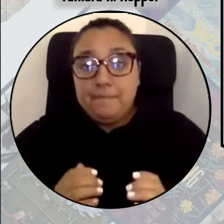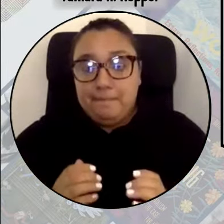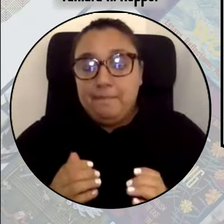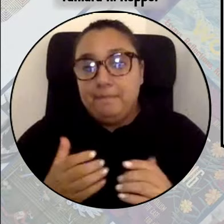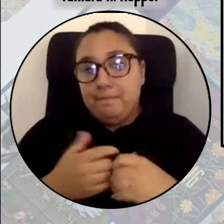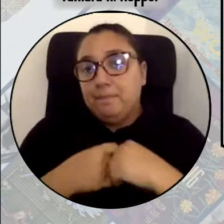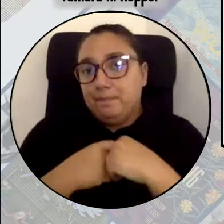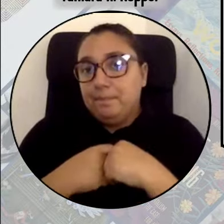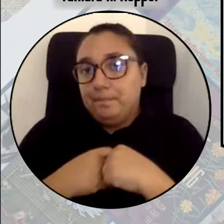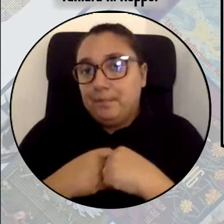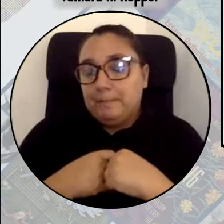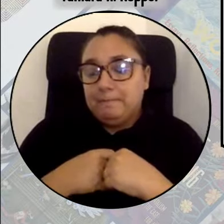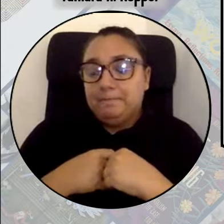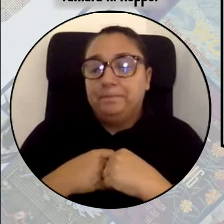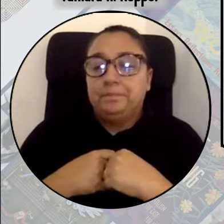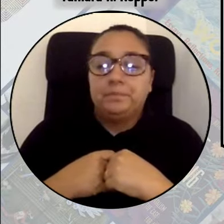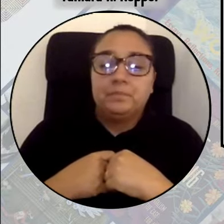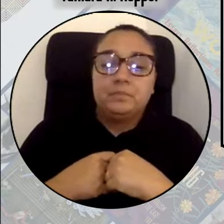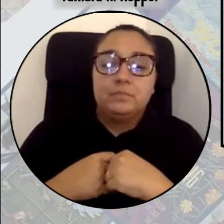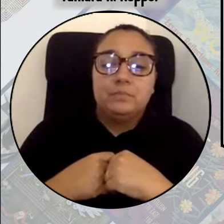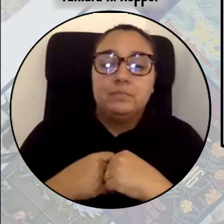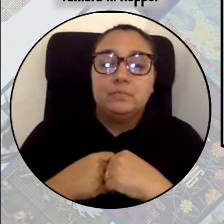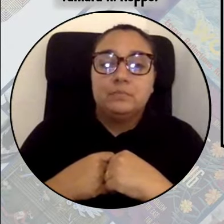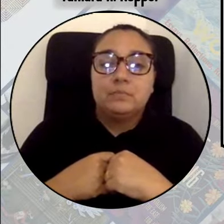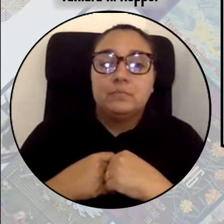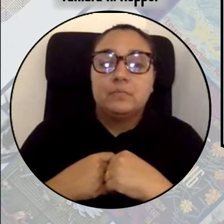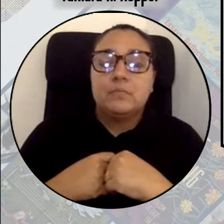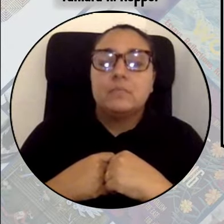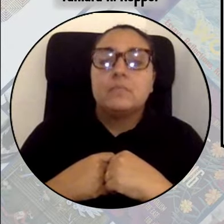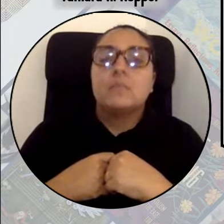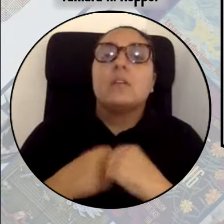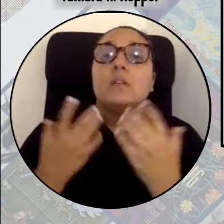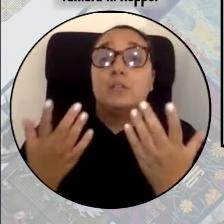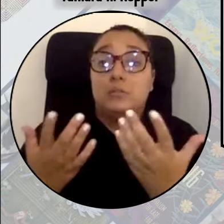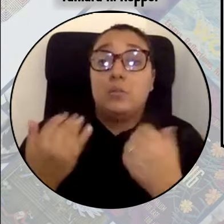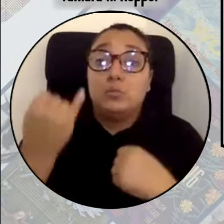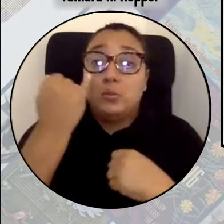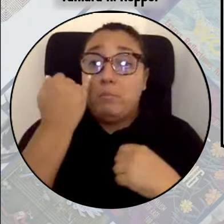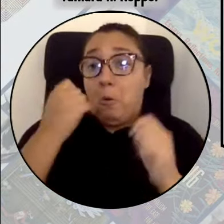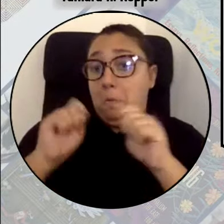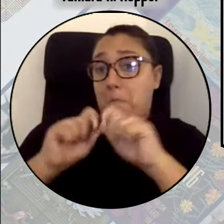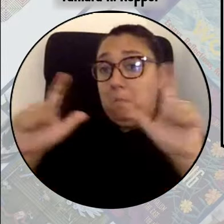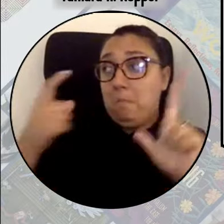right? So if we go here,